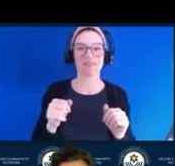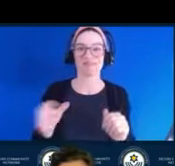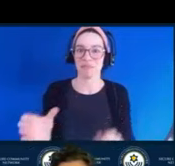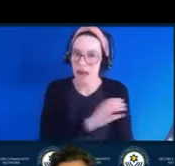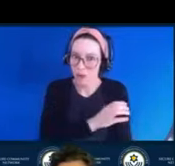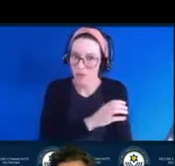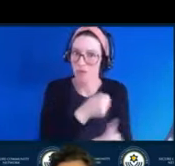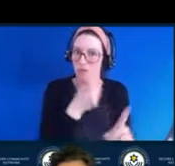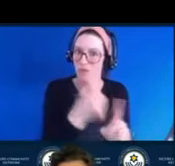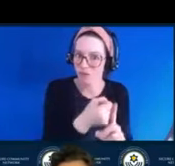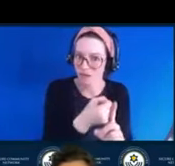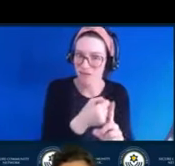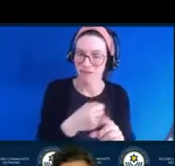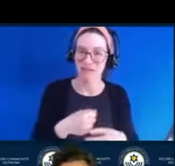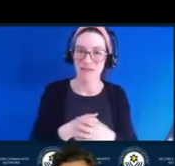powerful.